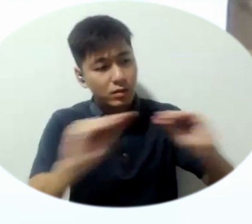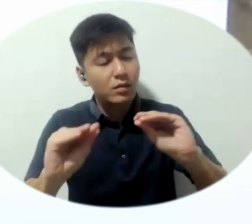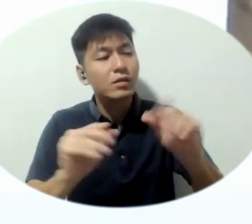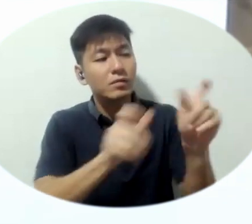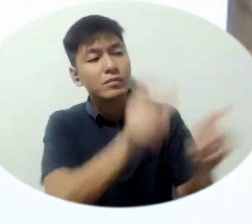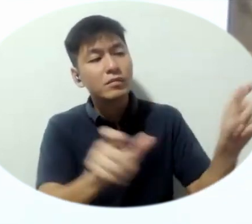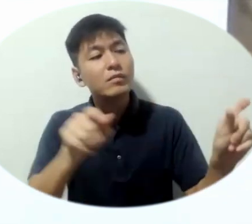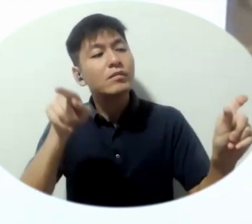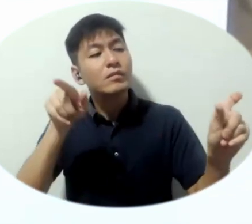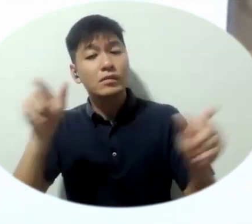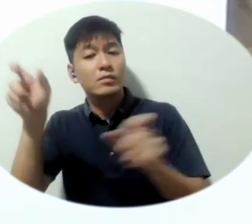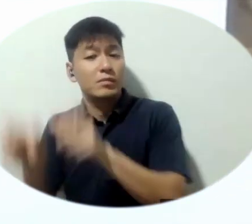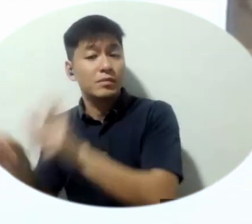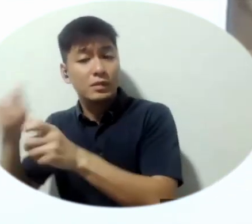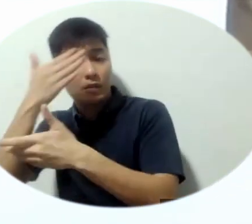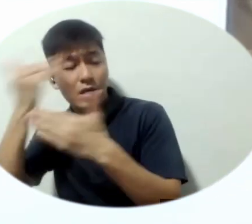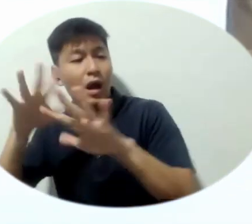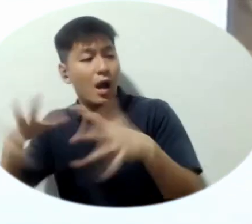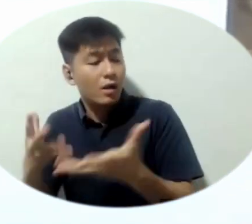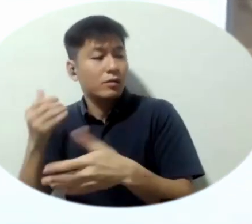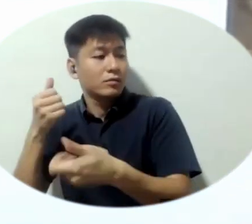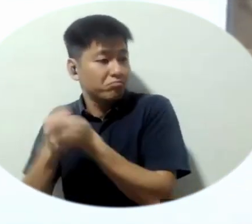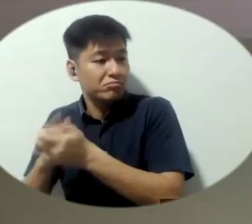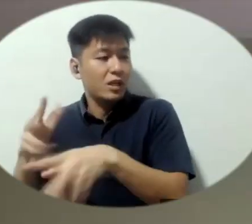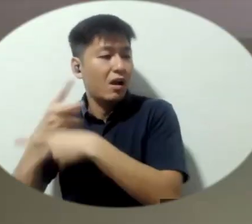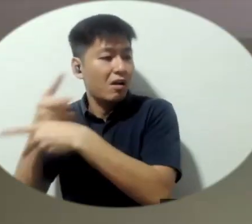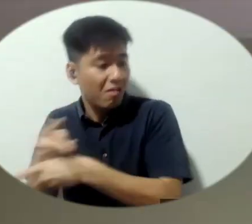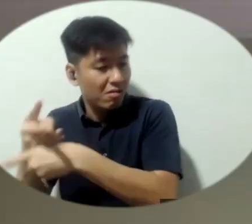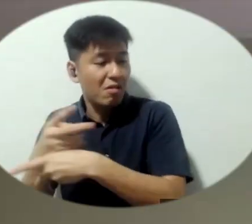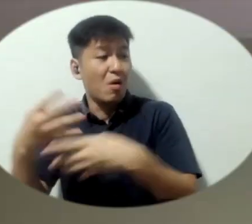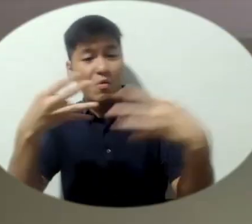during this harsh time. So